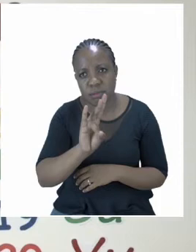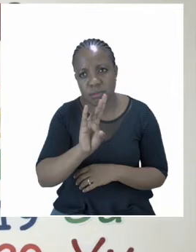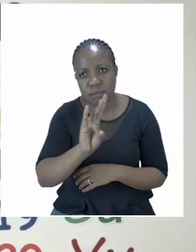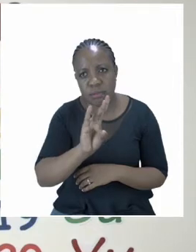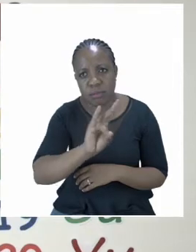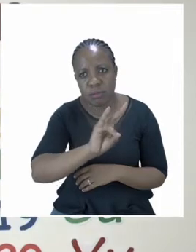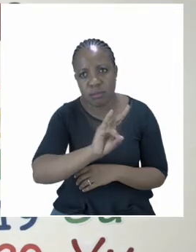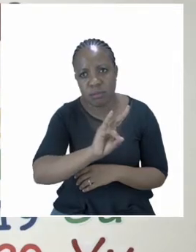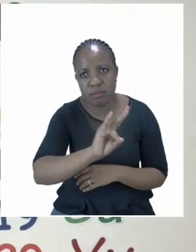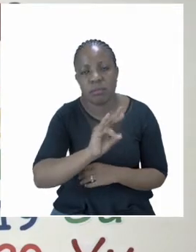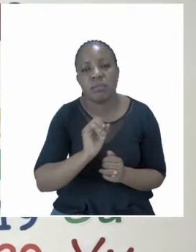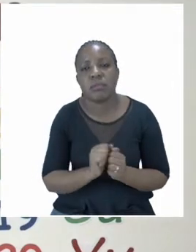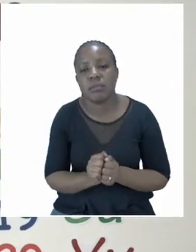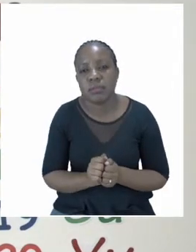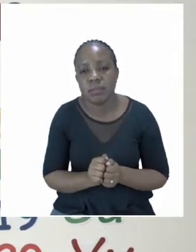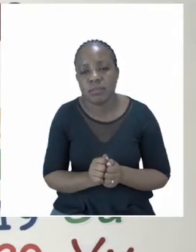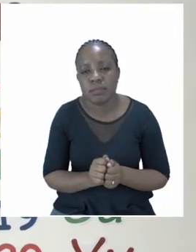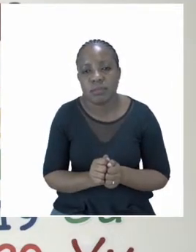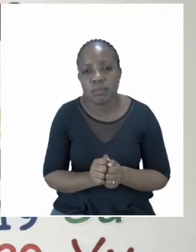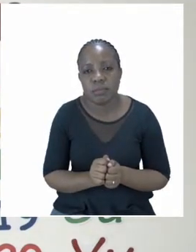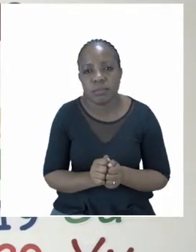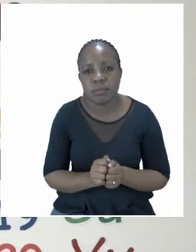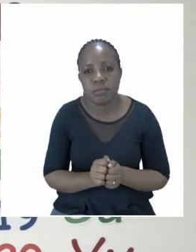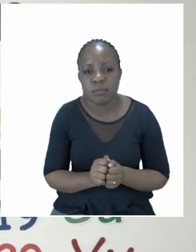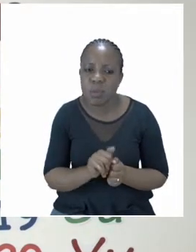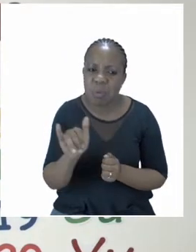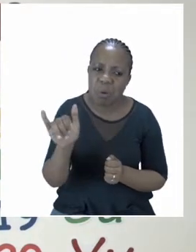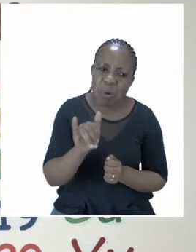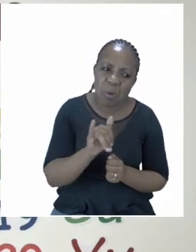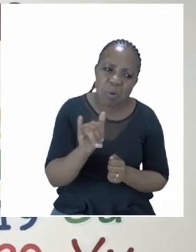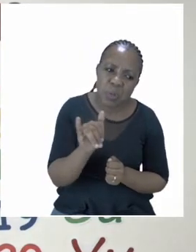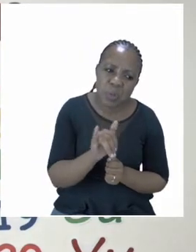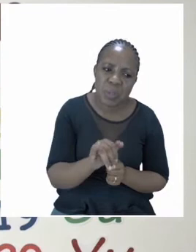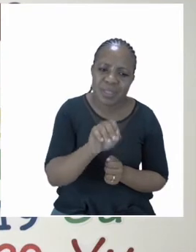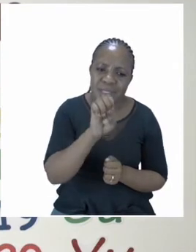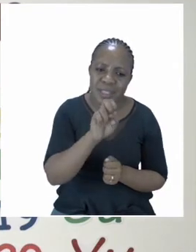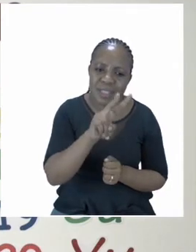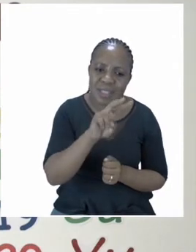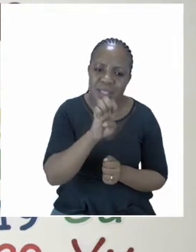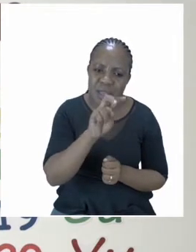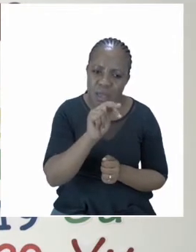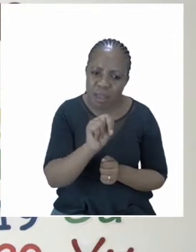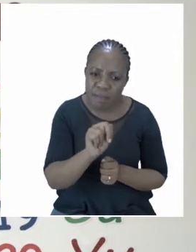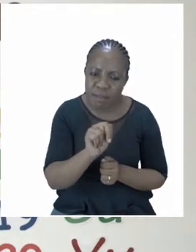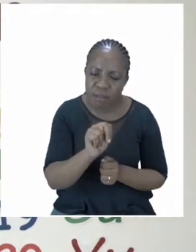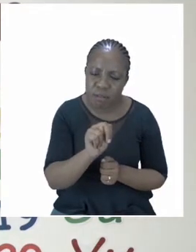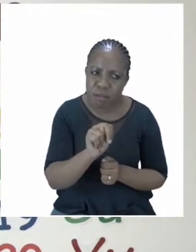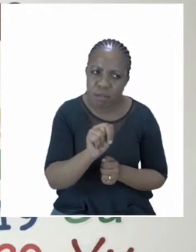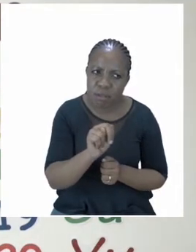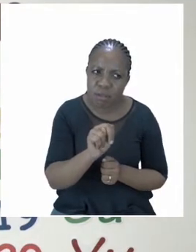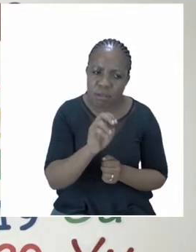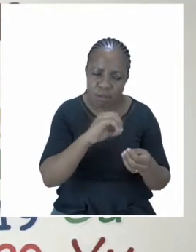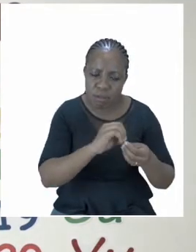it says 7. So which one is our even number? Is it